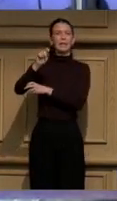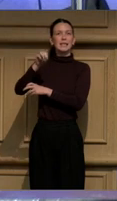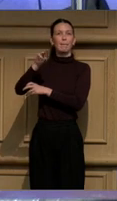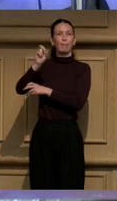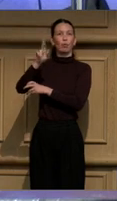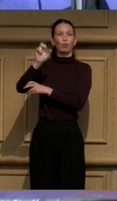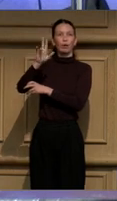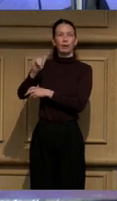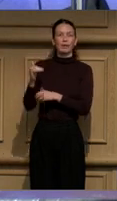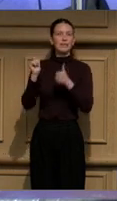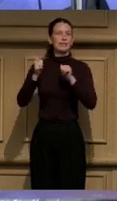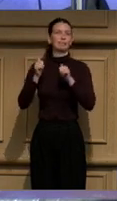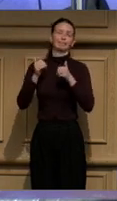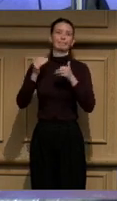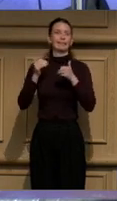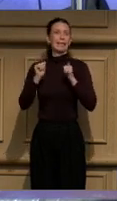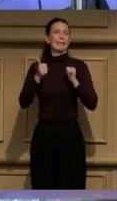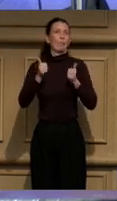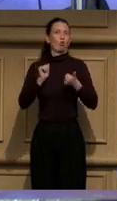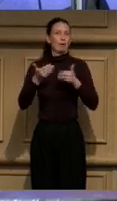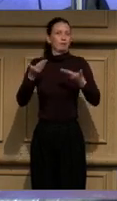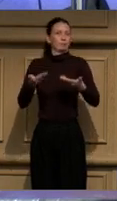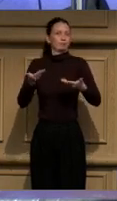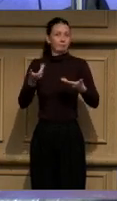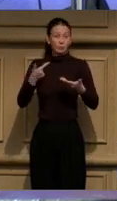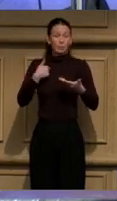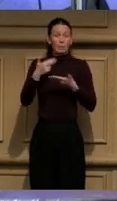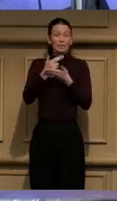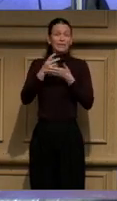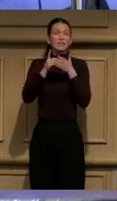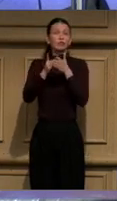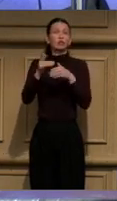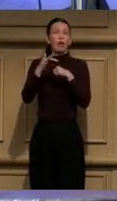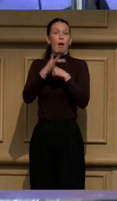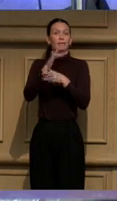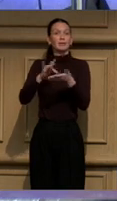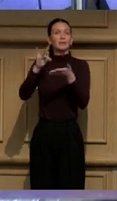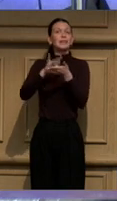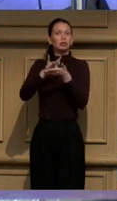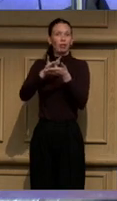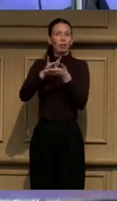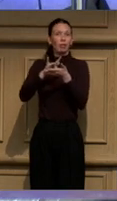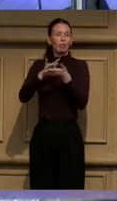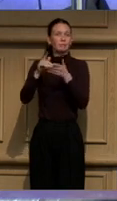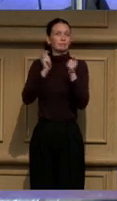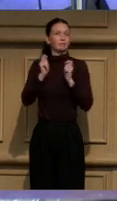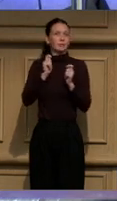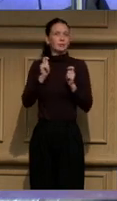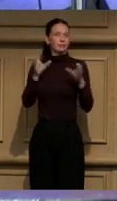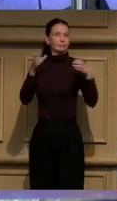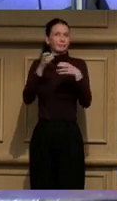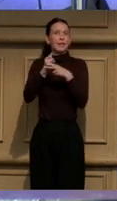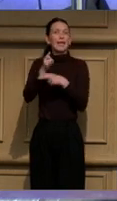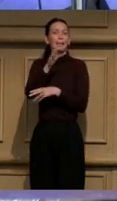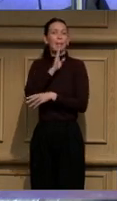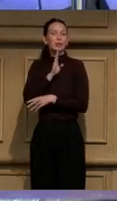I work as the artistic coordinator of Kunstcentrum Vier Nulvier in Ghent in Belgium, and I'm a member of the Arts Council.